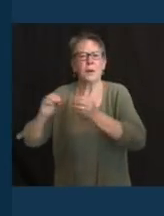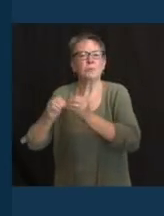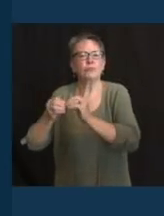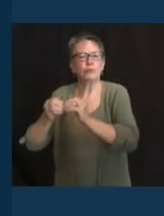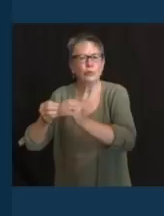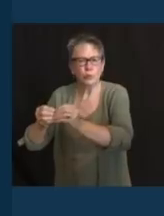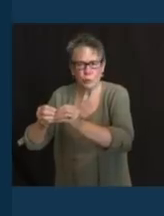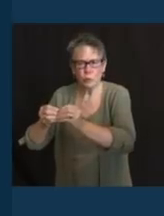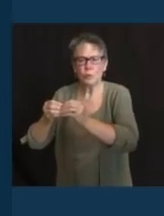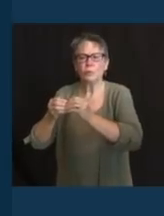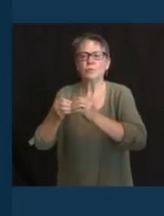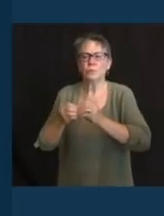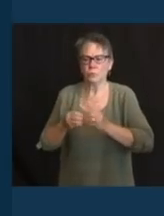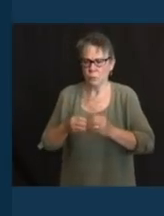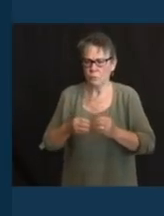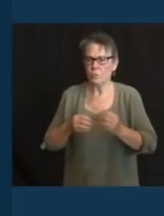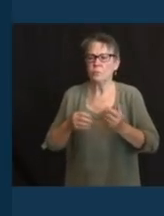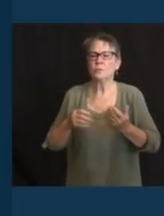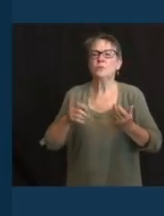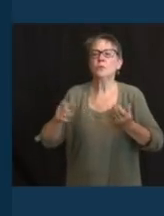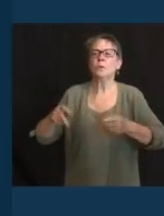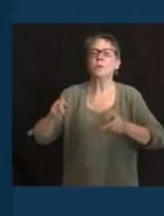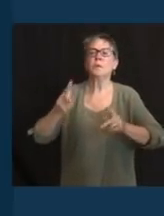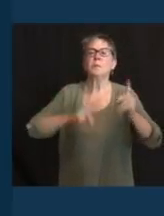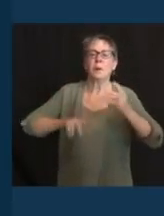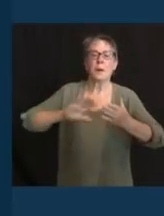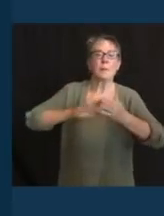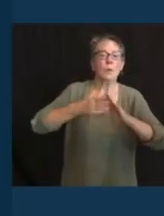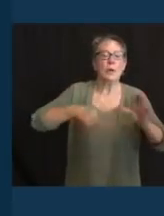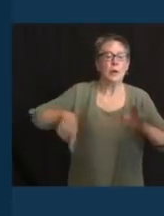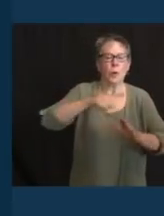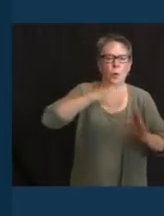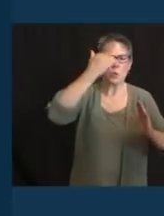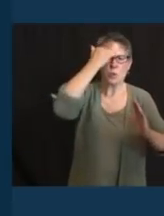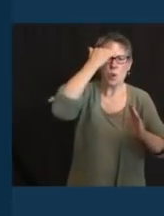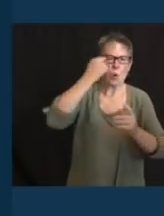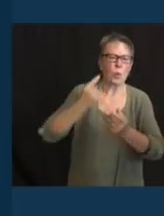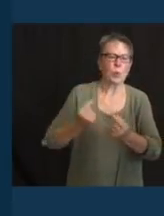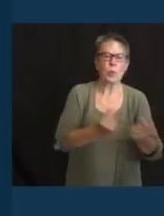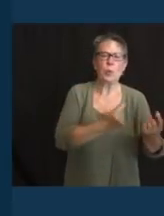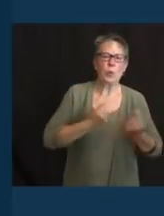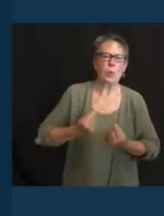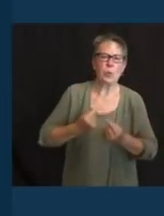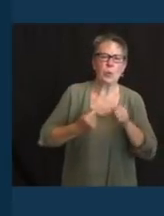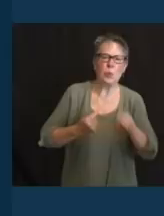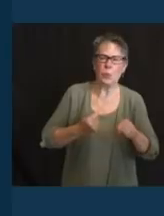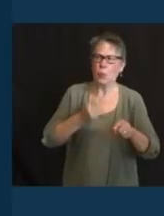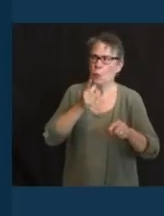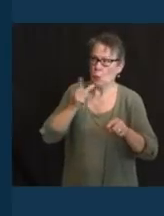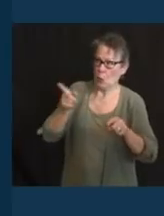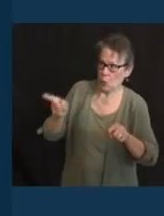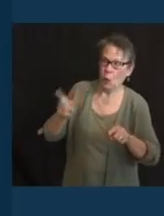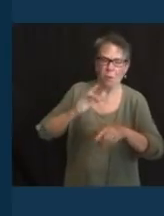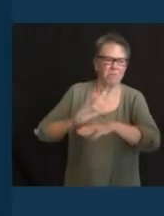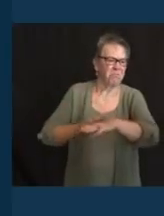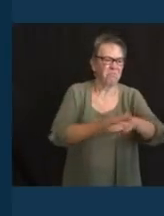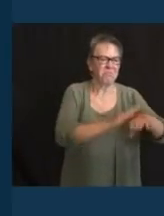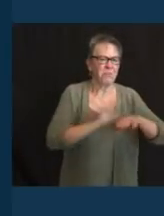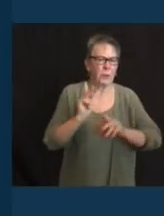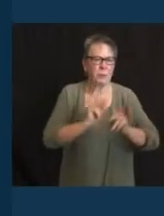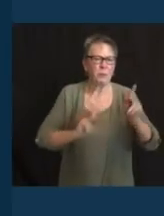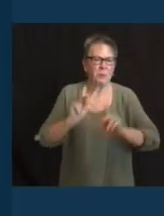of their family and their community. And that's the point of this. We have worked hard to put together the testing